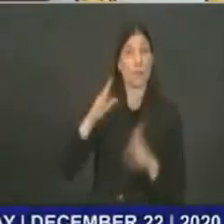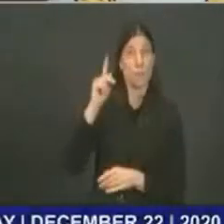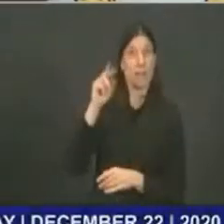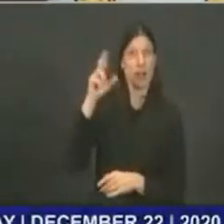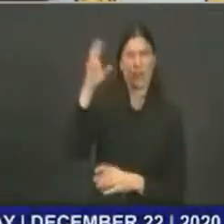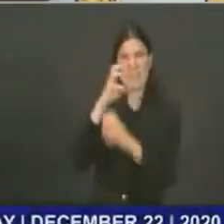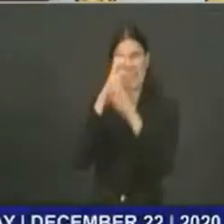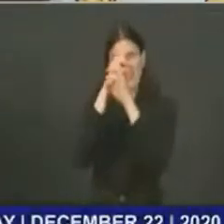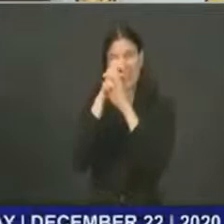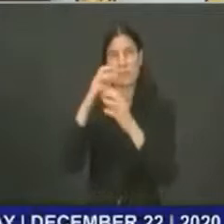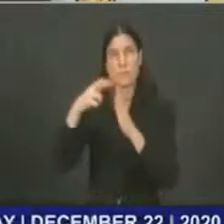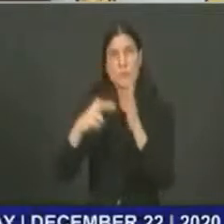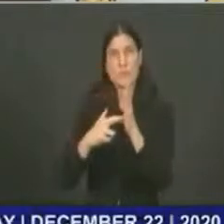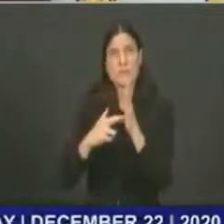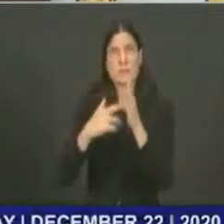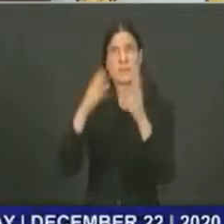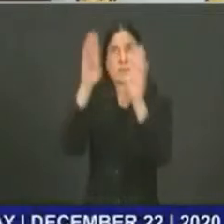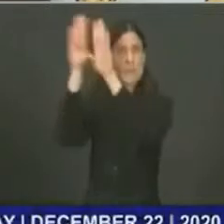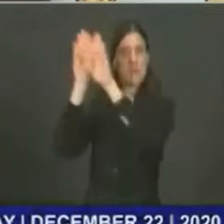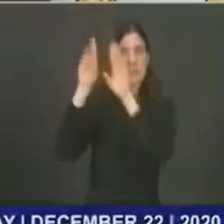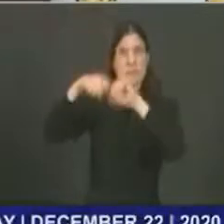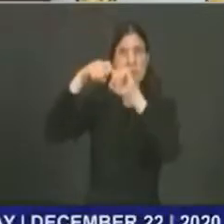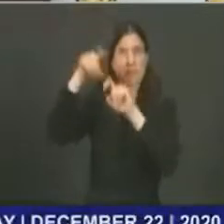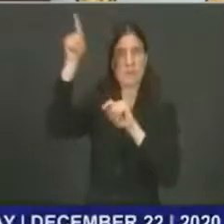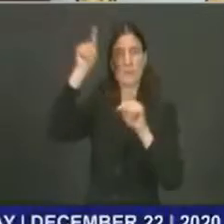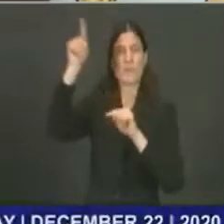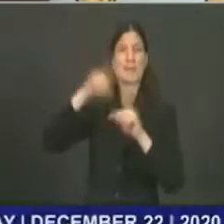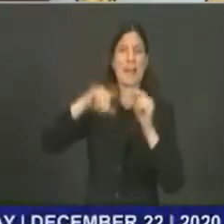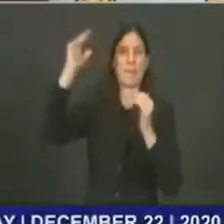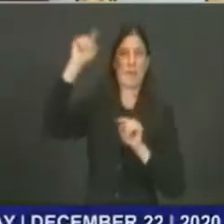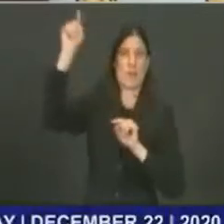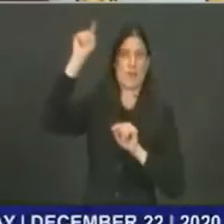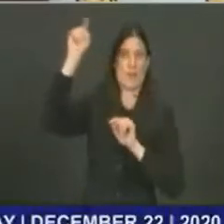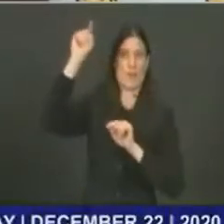testing. So am I concerned? Yes.